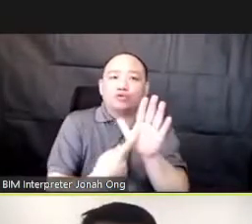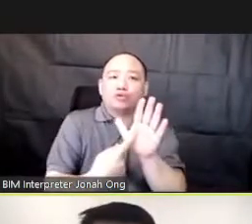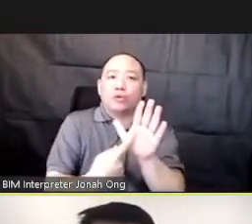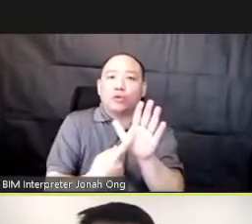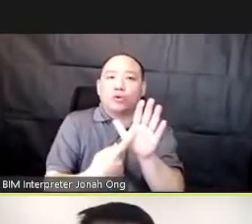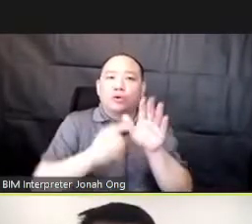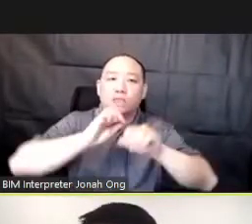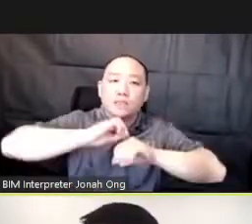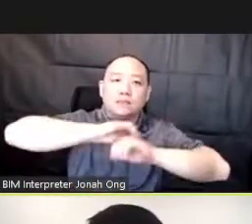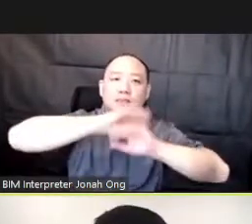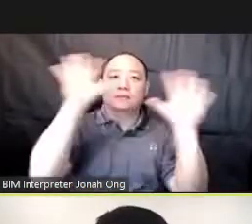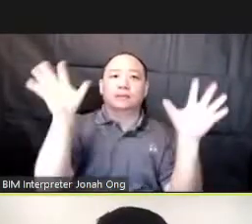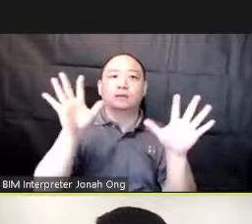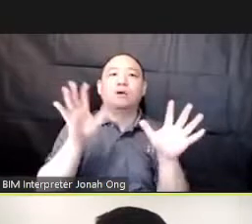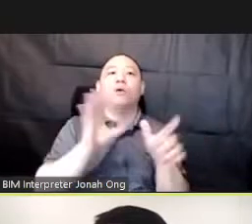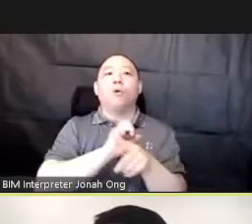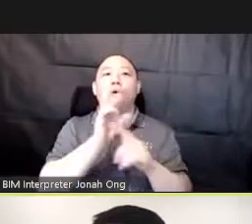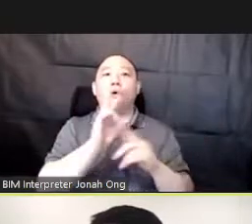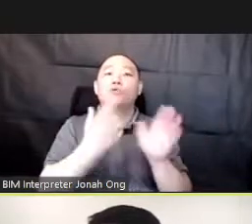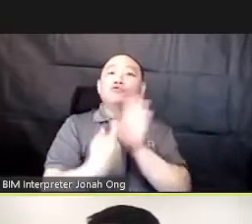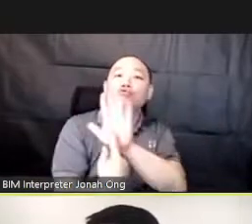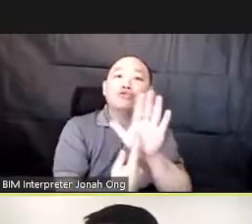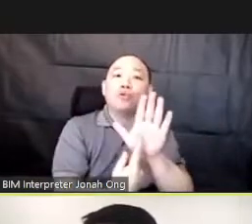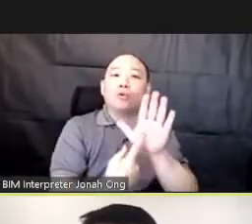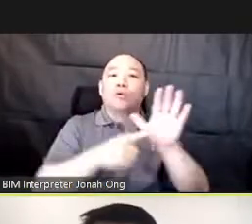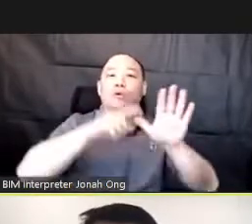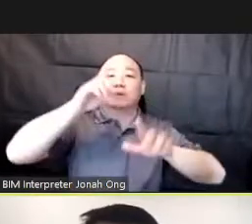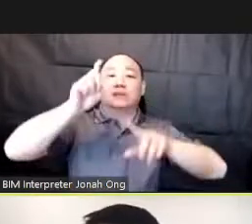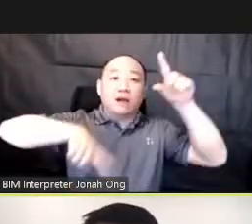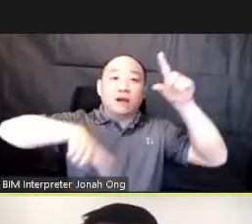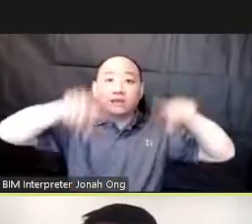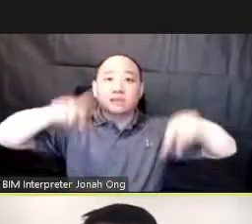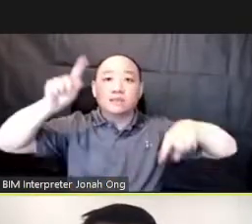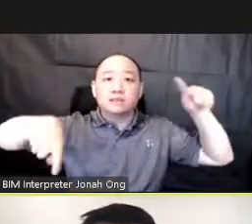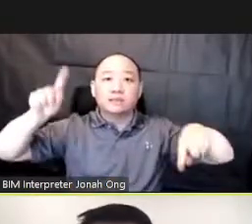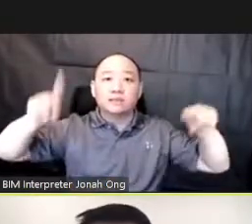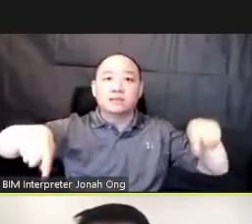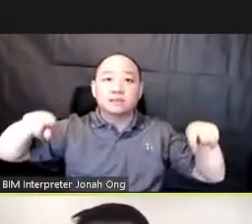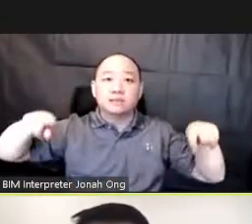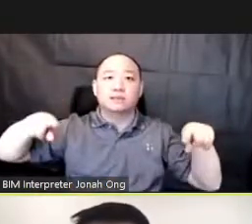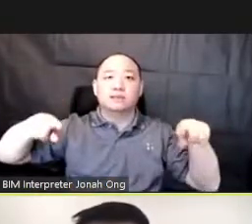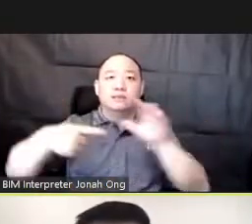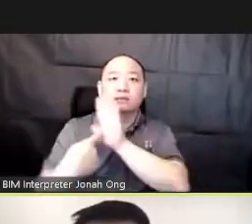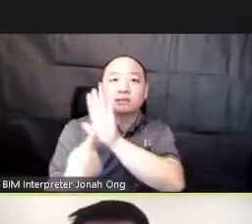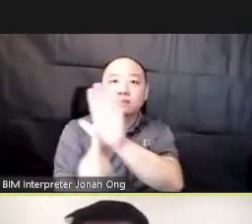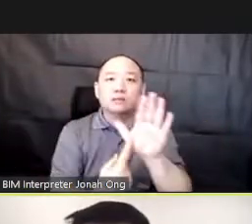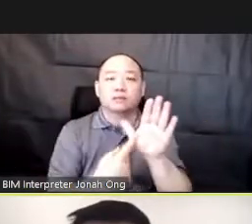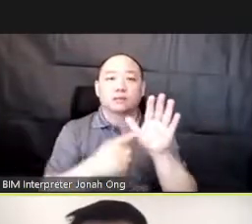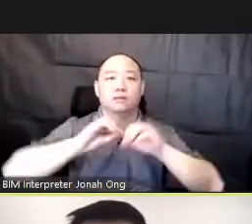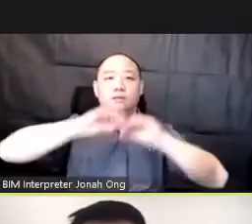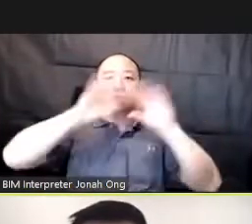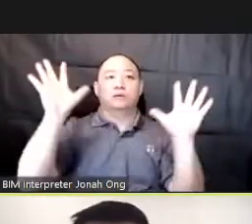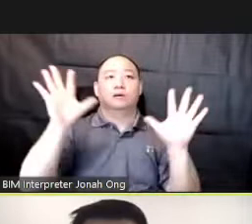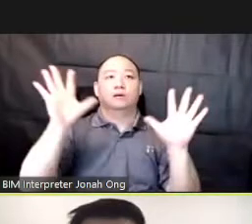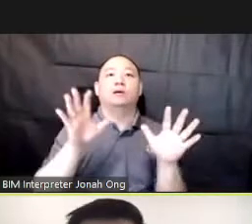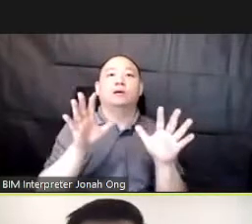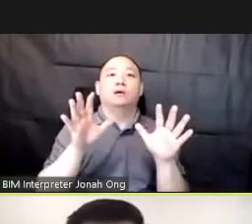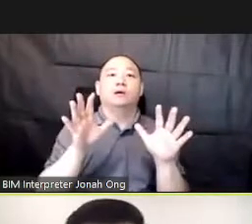sure that diversity is protected, that it produces campaigns that have failed to address